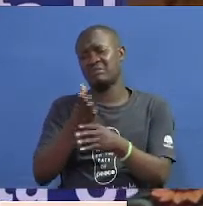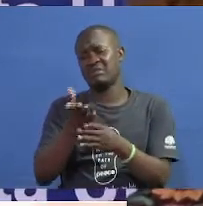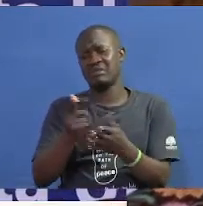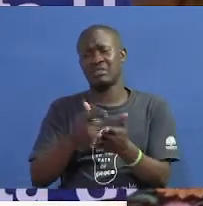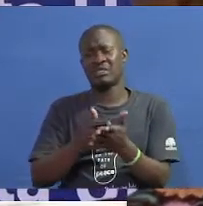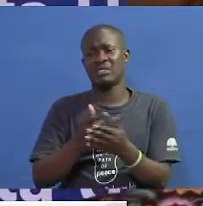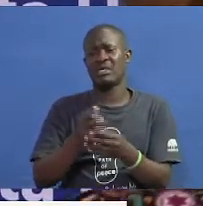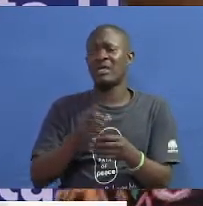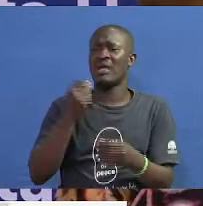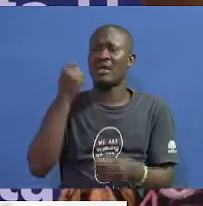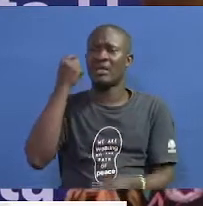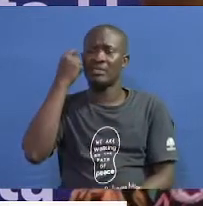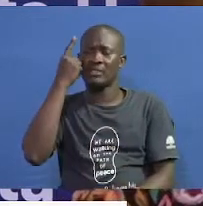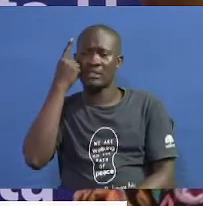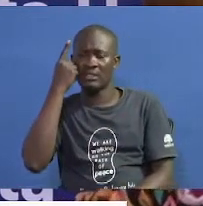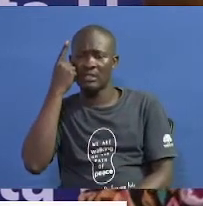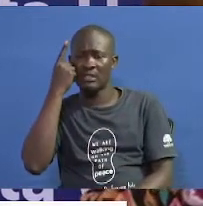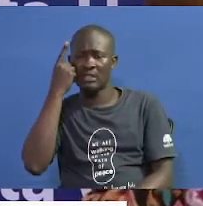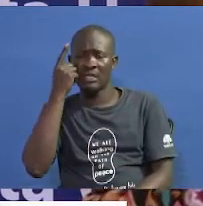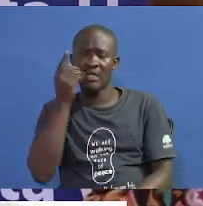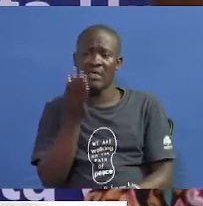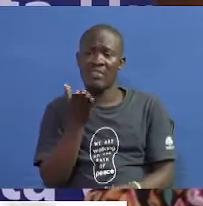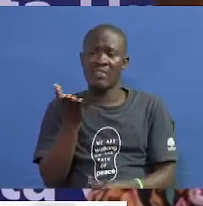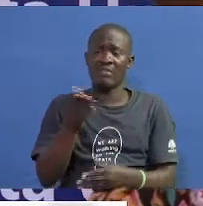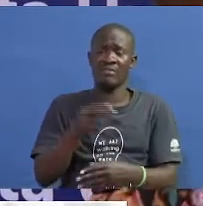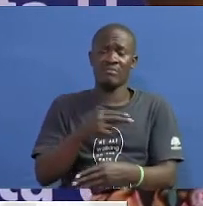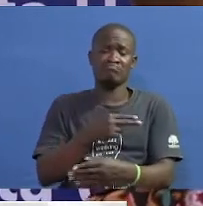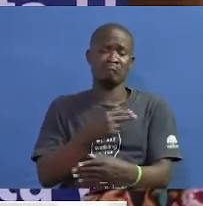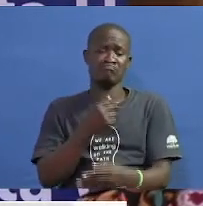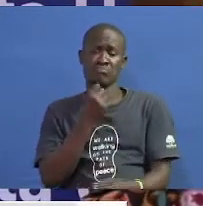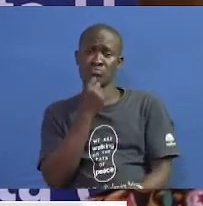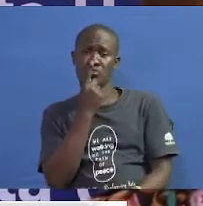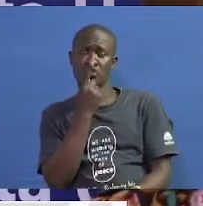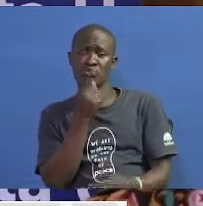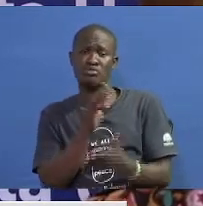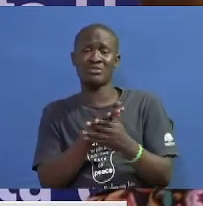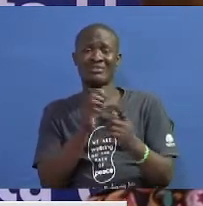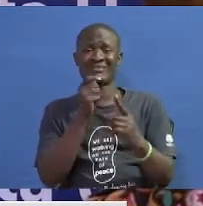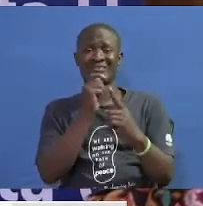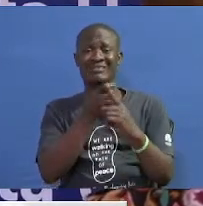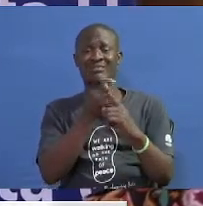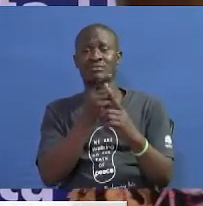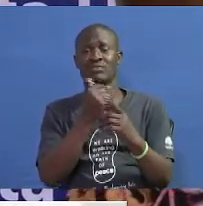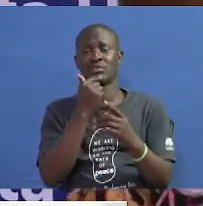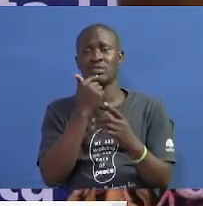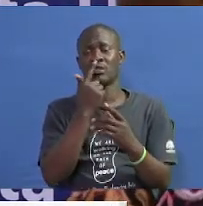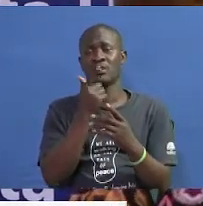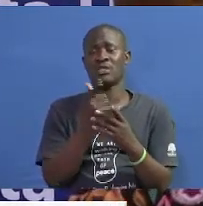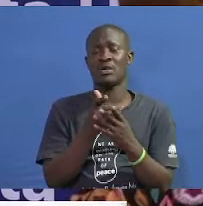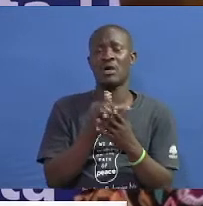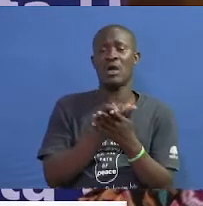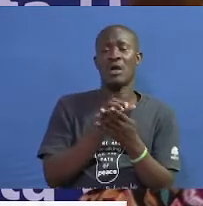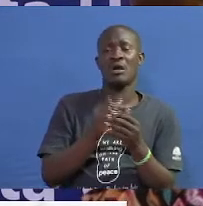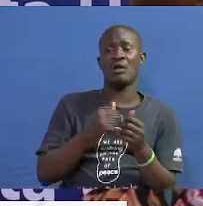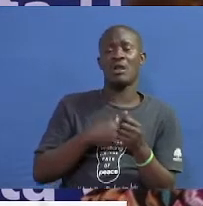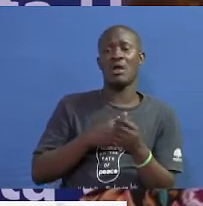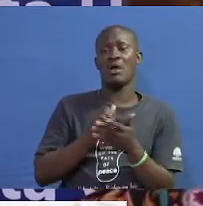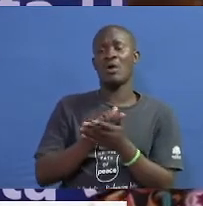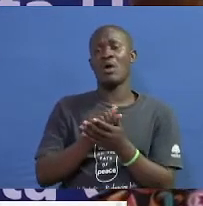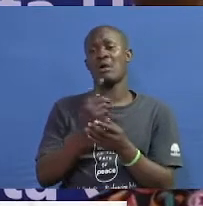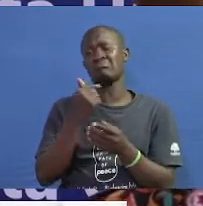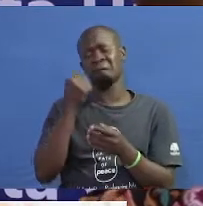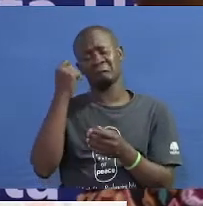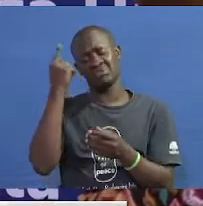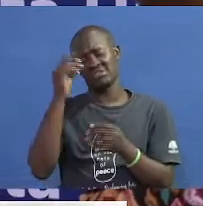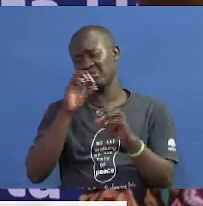can actually understand? There is this medical terminologies which someone could be saying, I wouldn't understand,